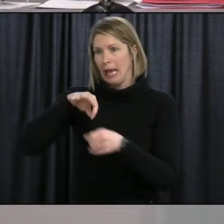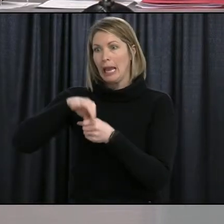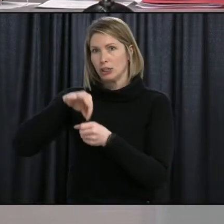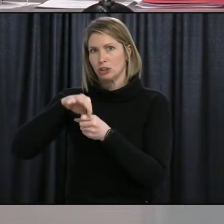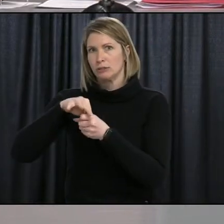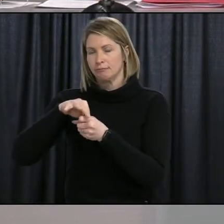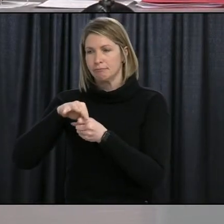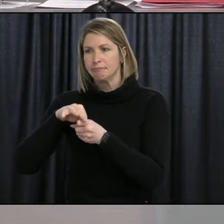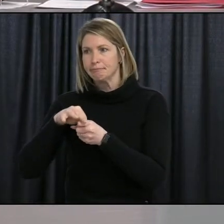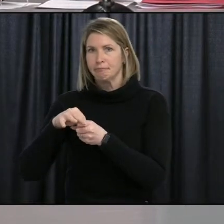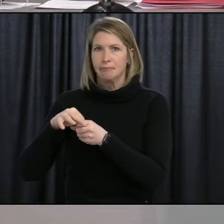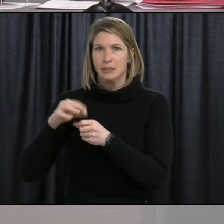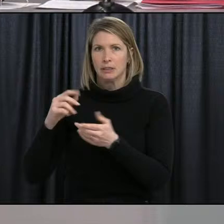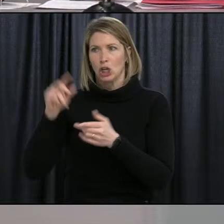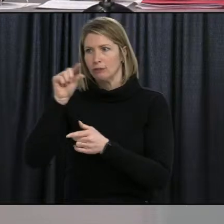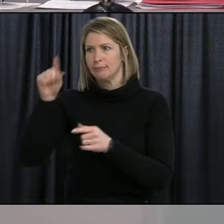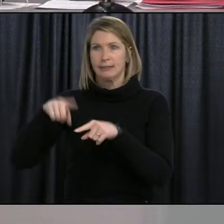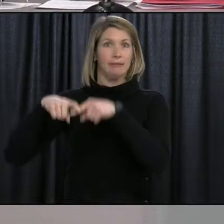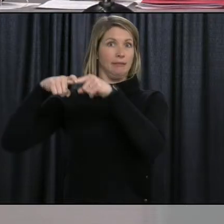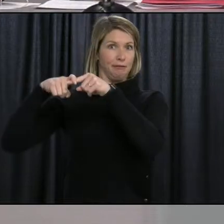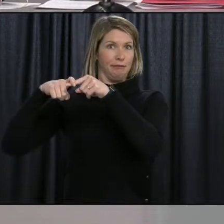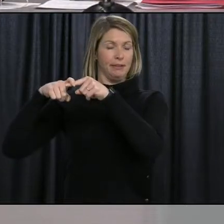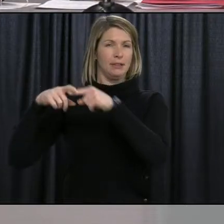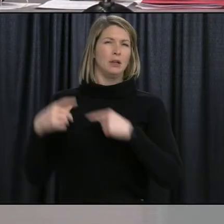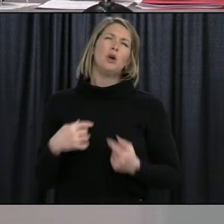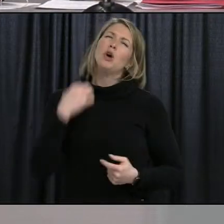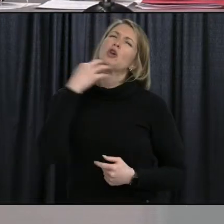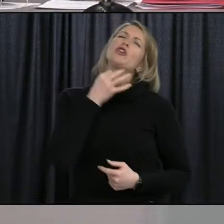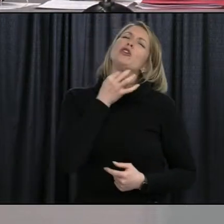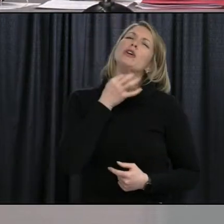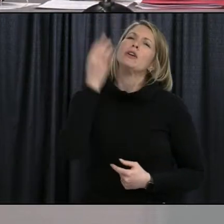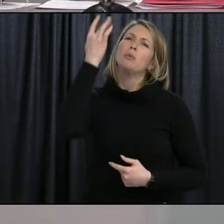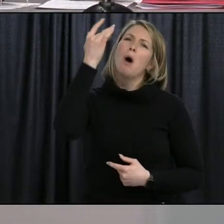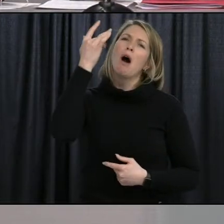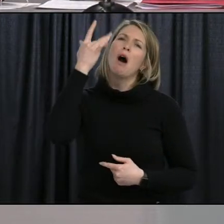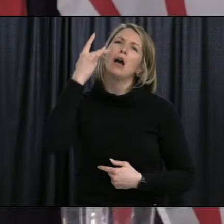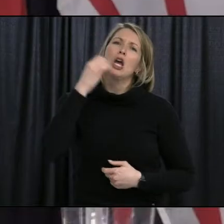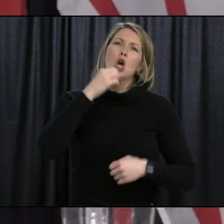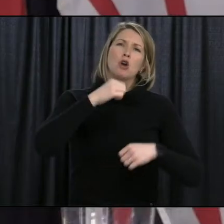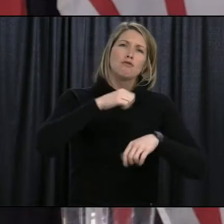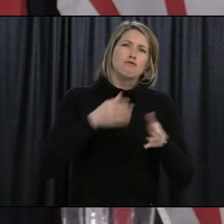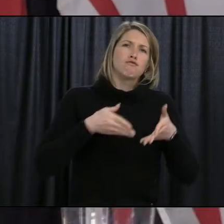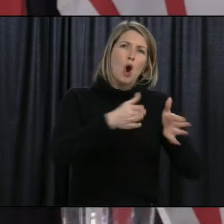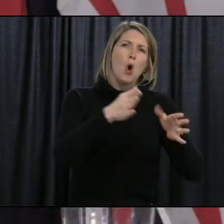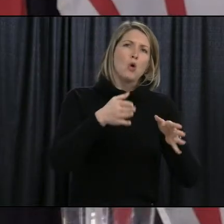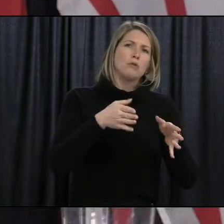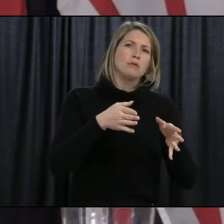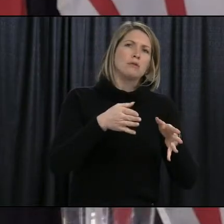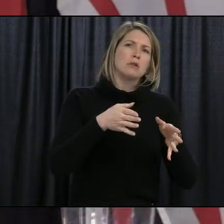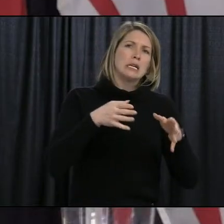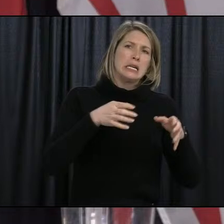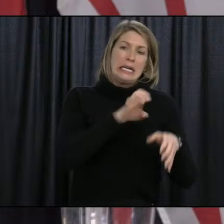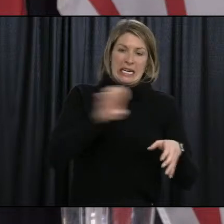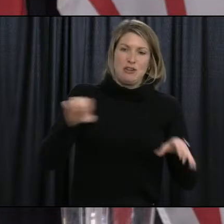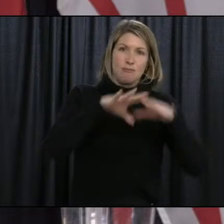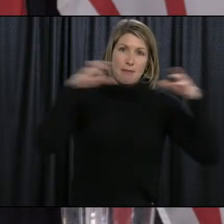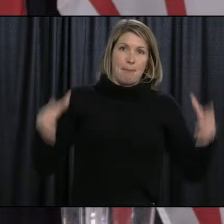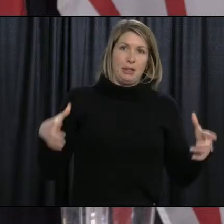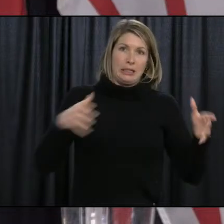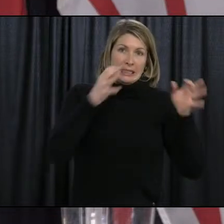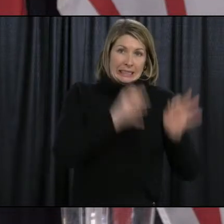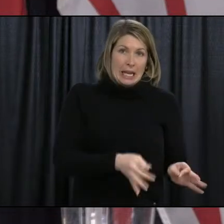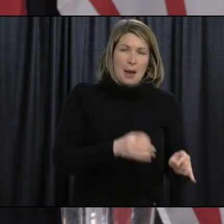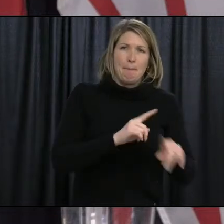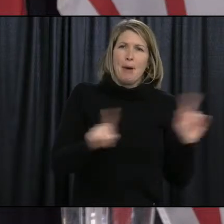requests from municipalities to move forward on road and infrastructure work for the year ahead? So two parts to that question, I suppose.